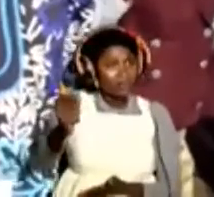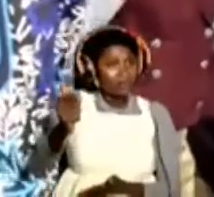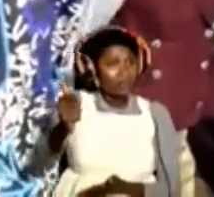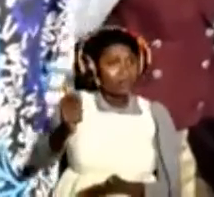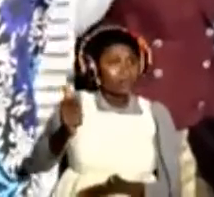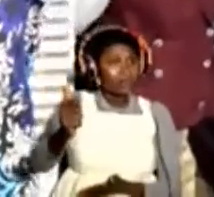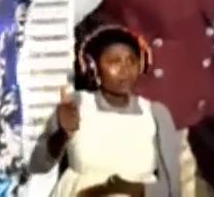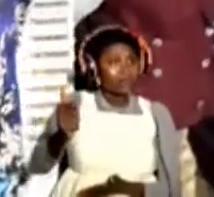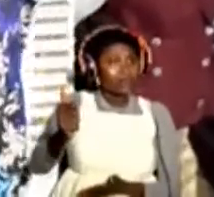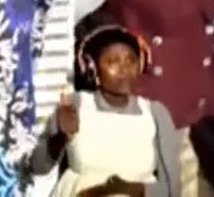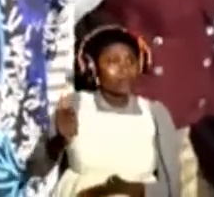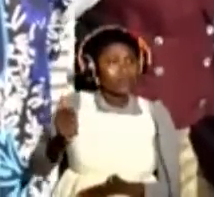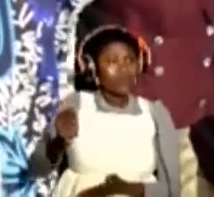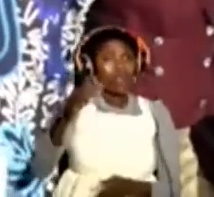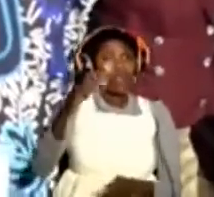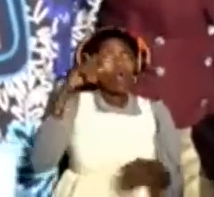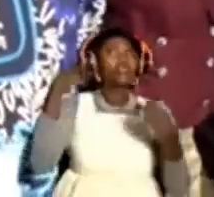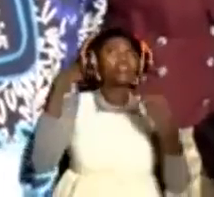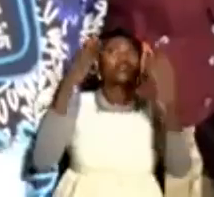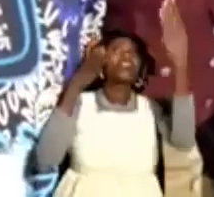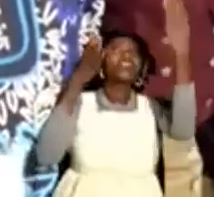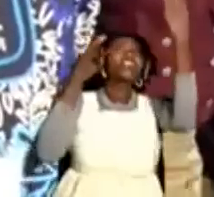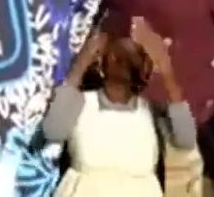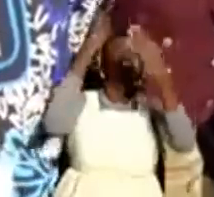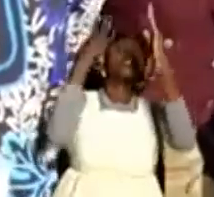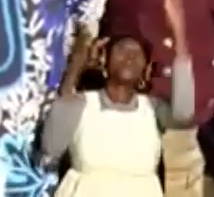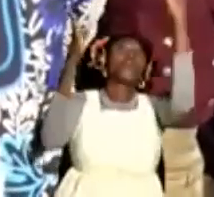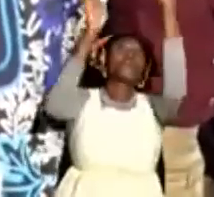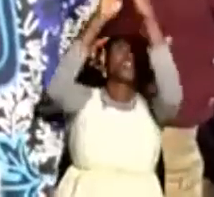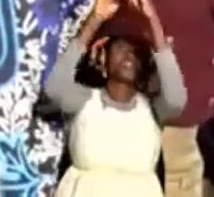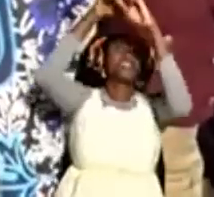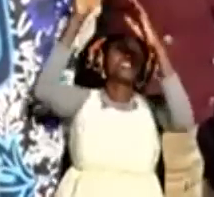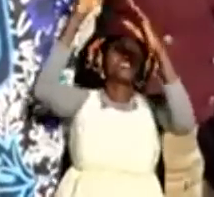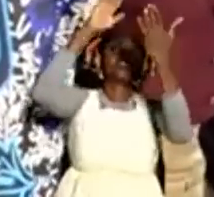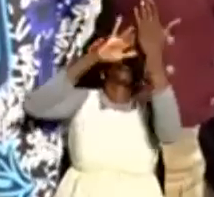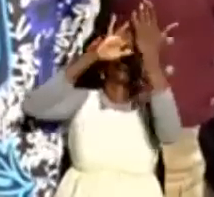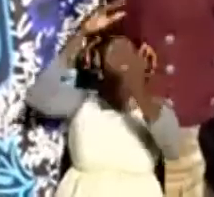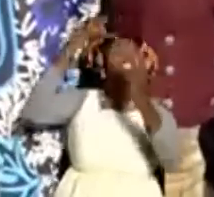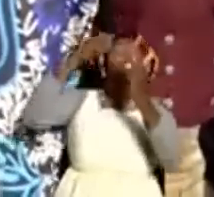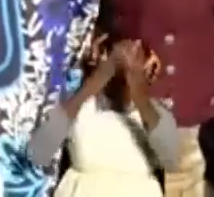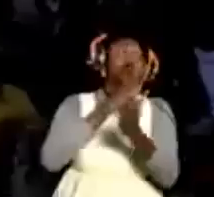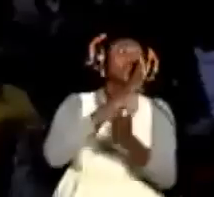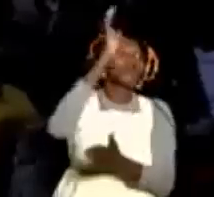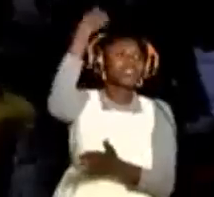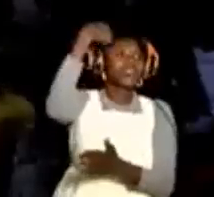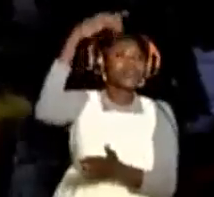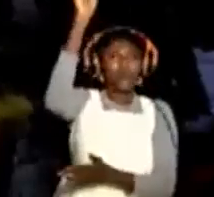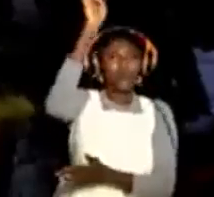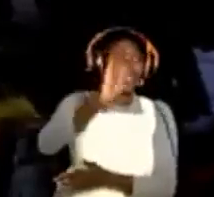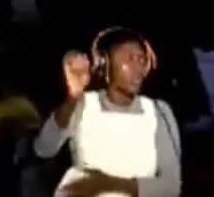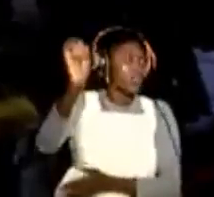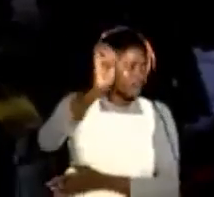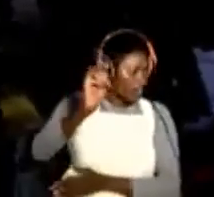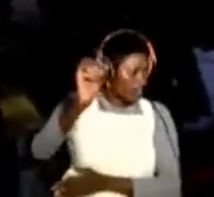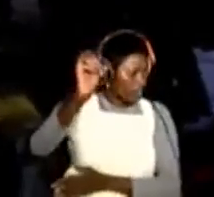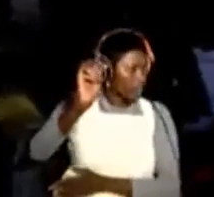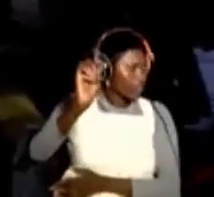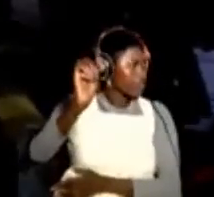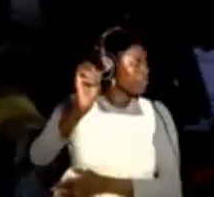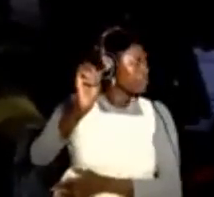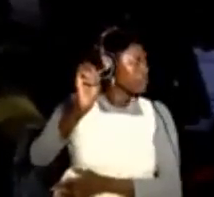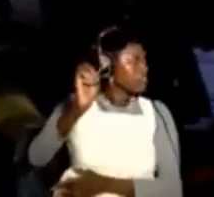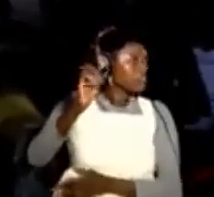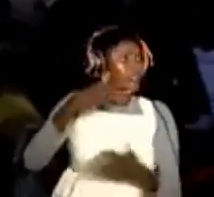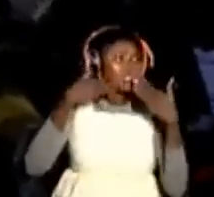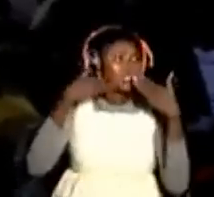we see your face in glory, it shall be forever.